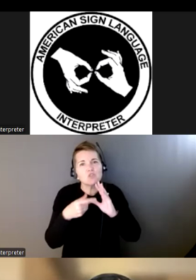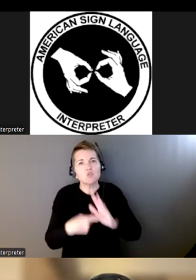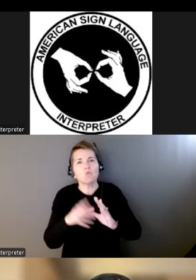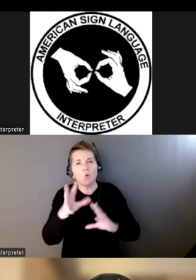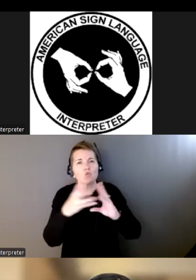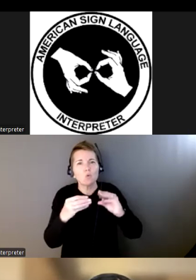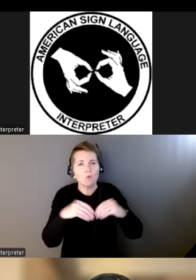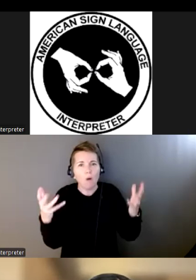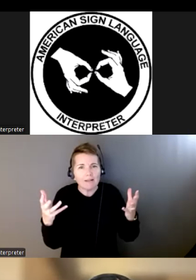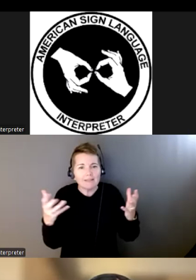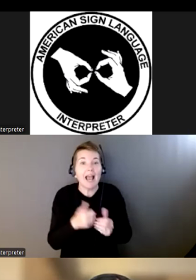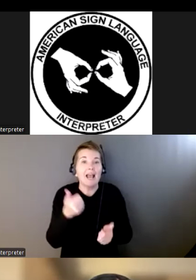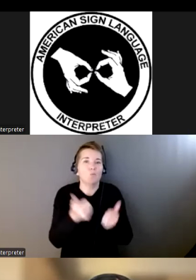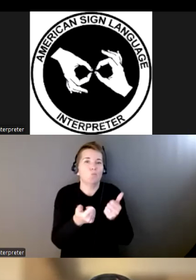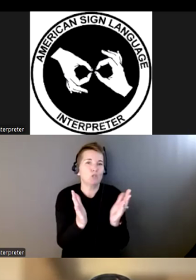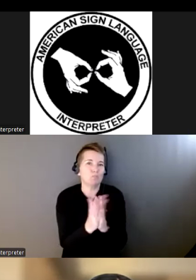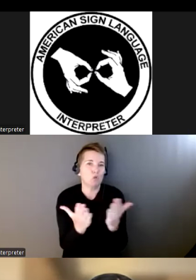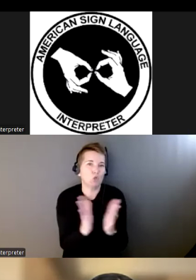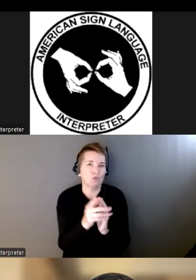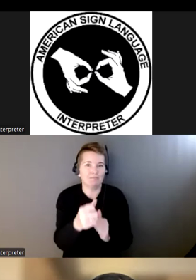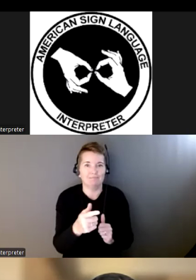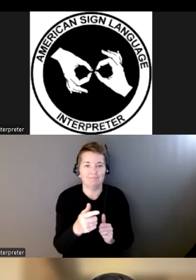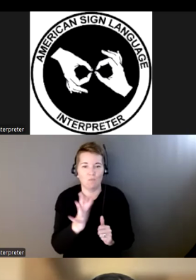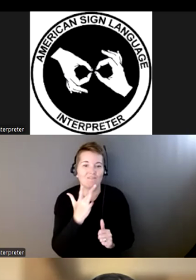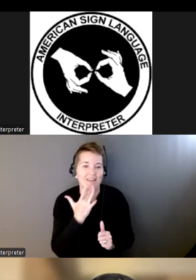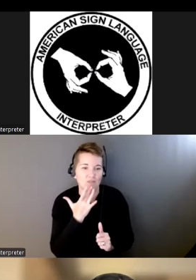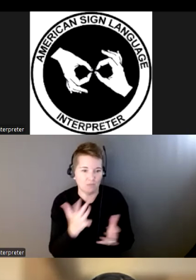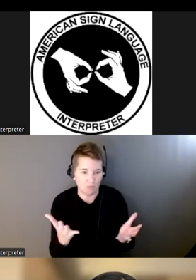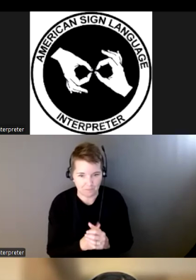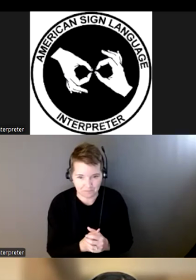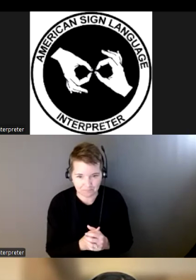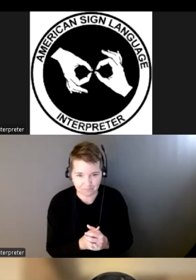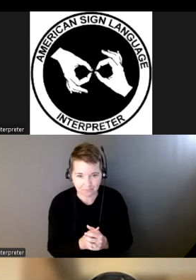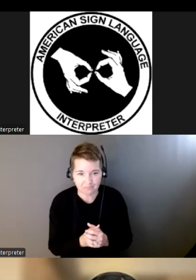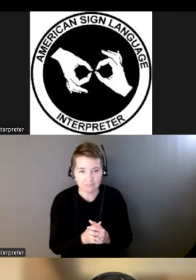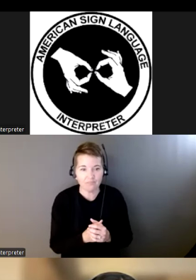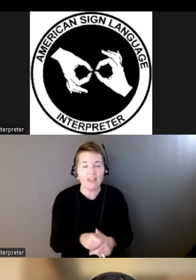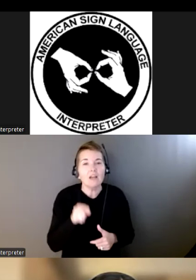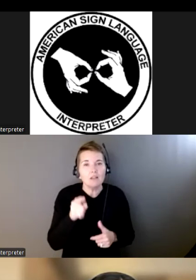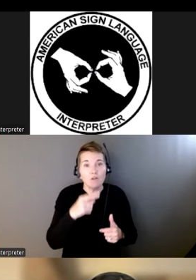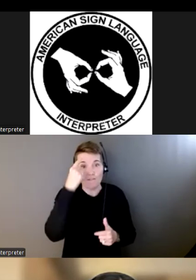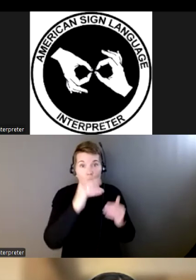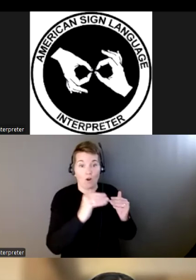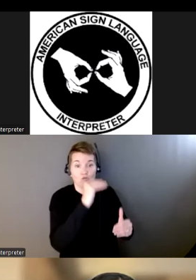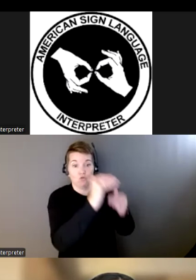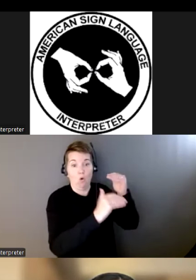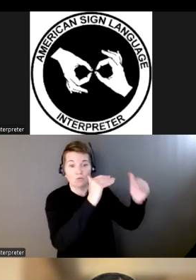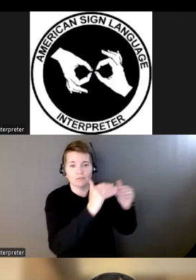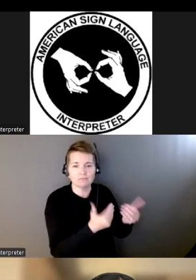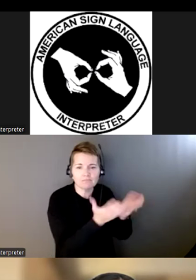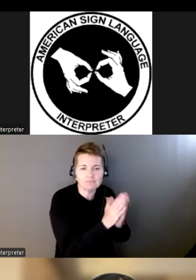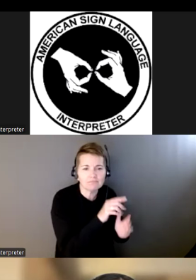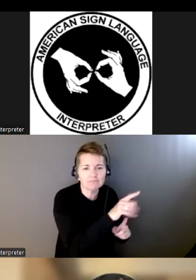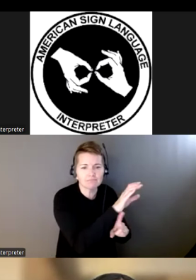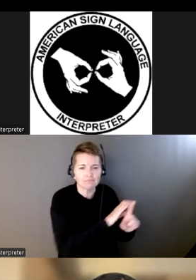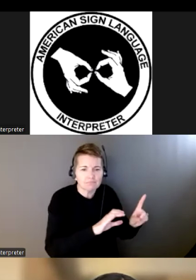For adults, we reflected further on what the word culture means to them and how they can share their lived experiences through